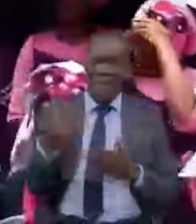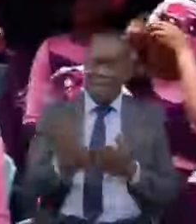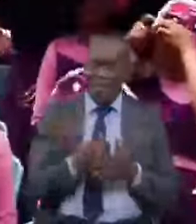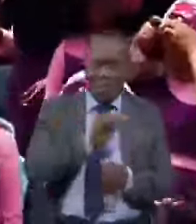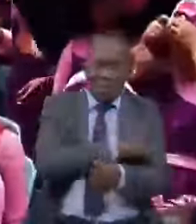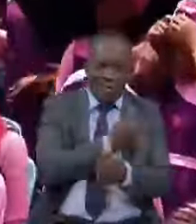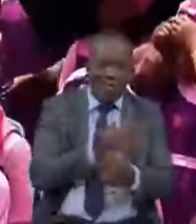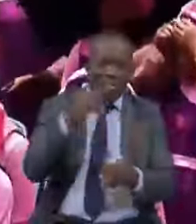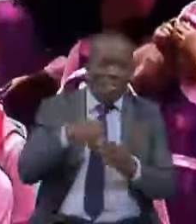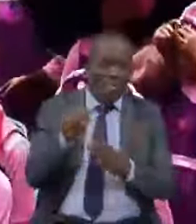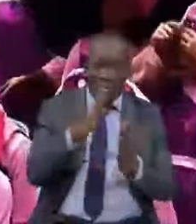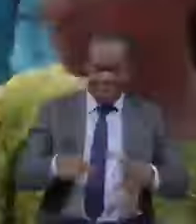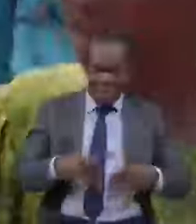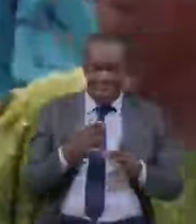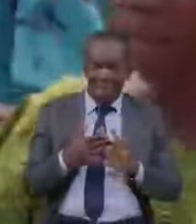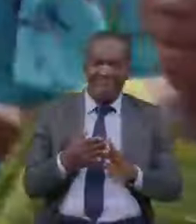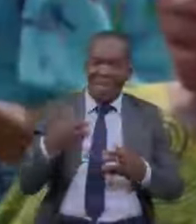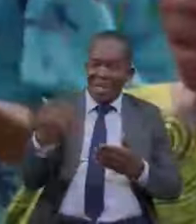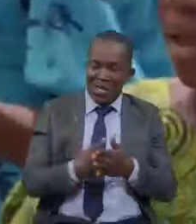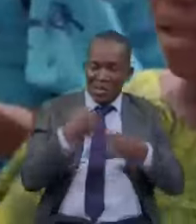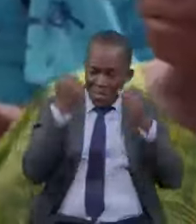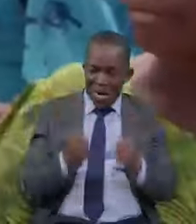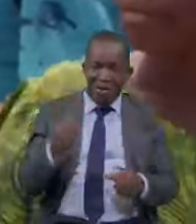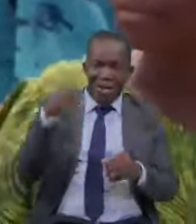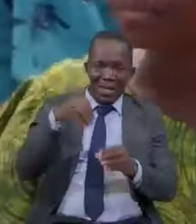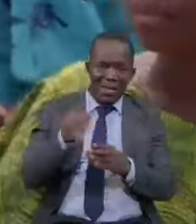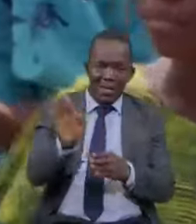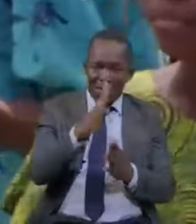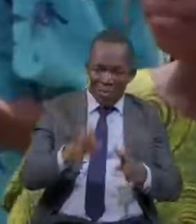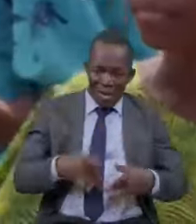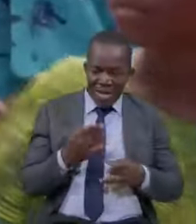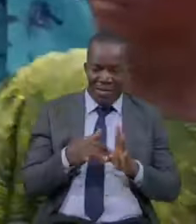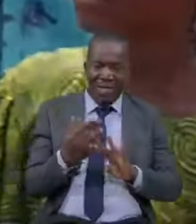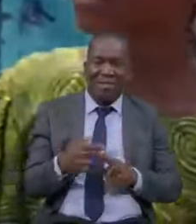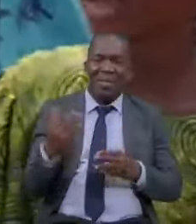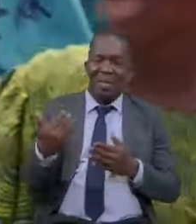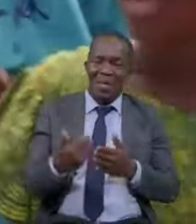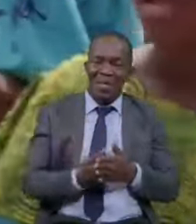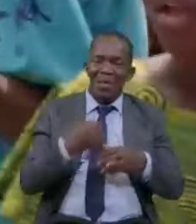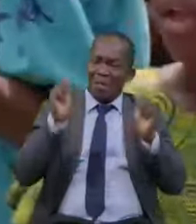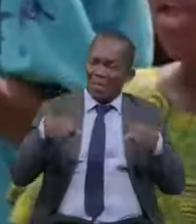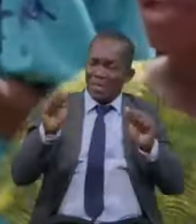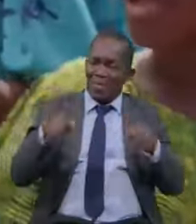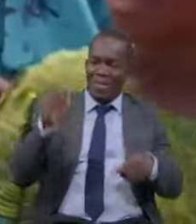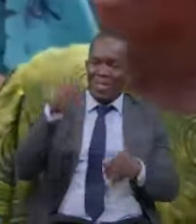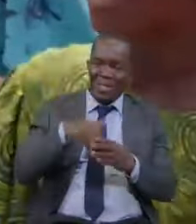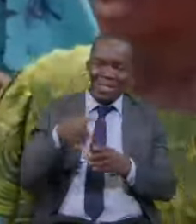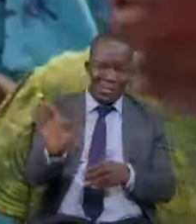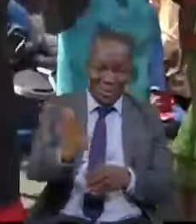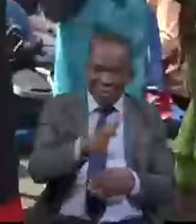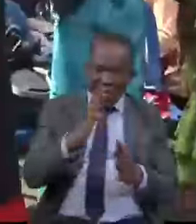power in your life. A new possibility in your life, in Jesus'